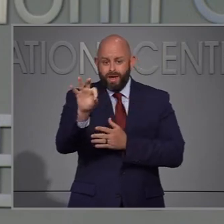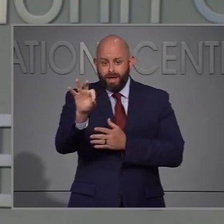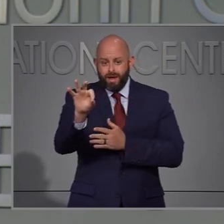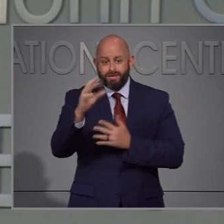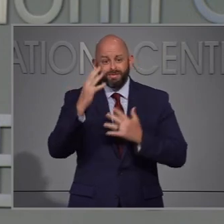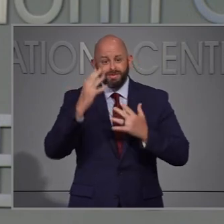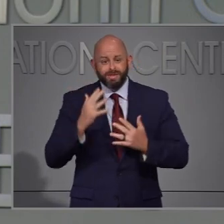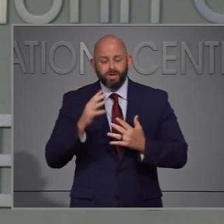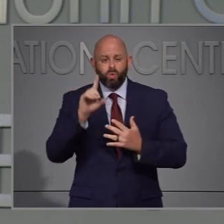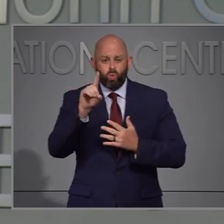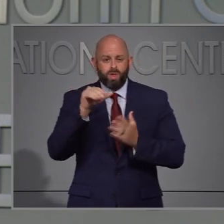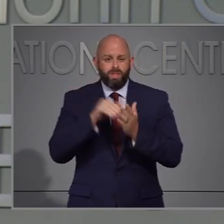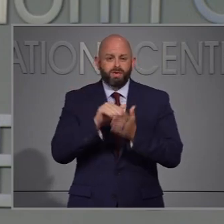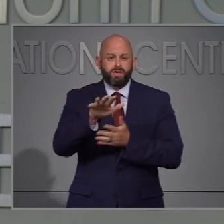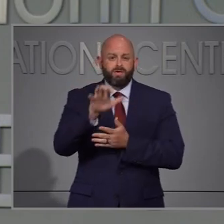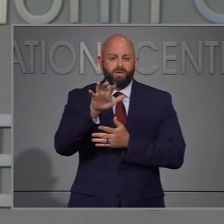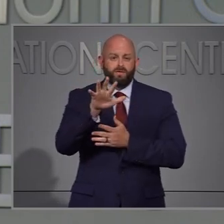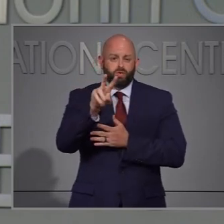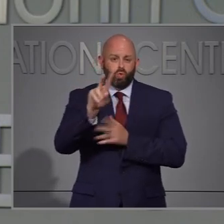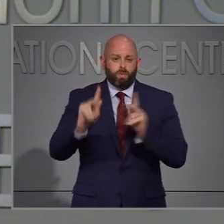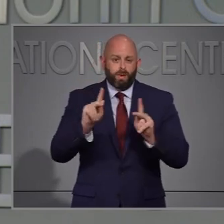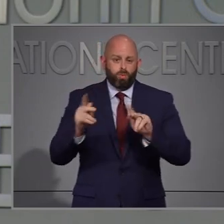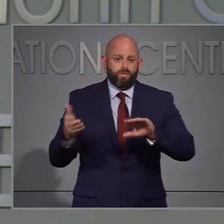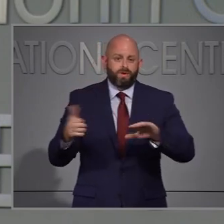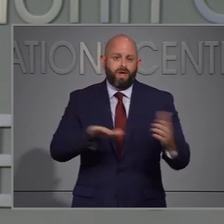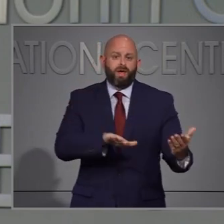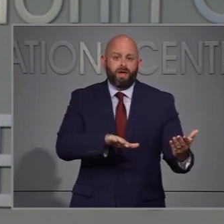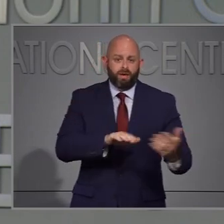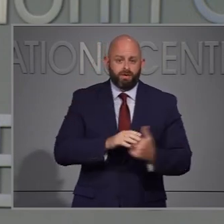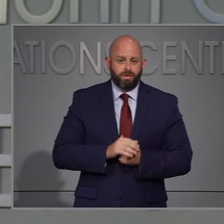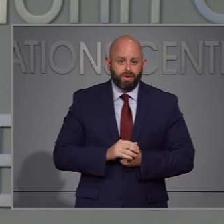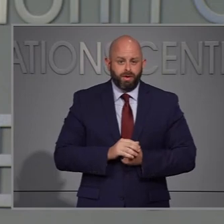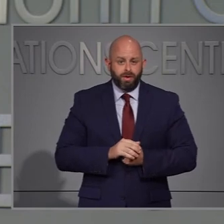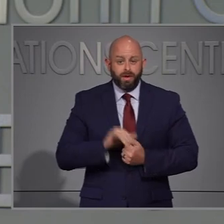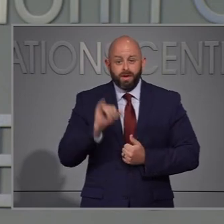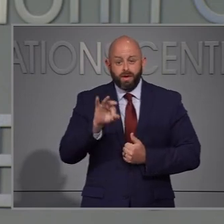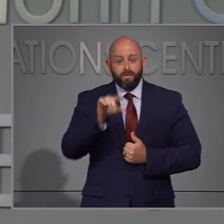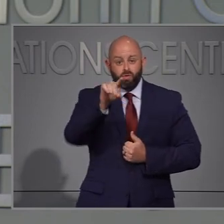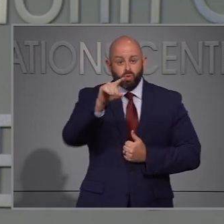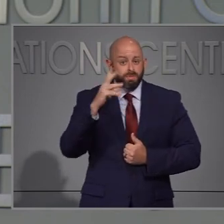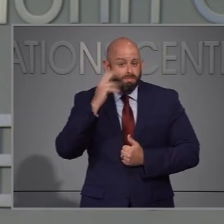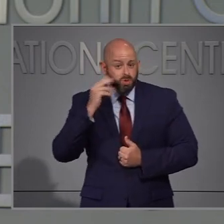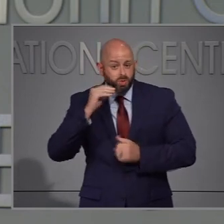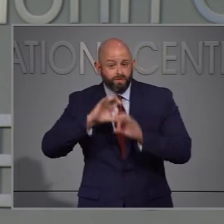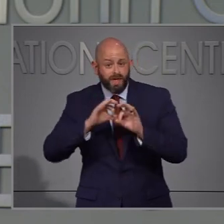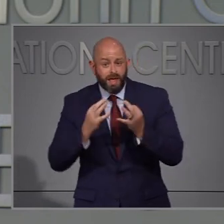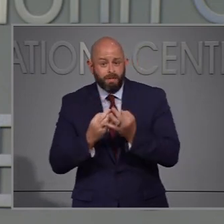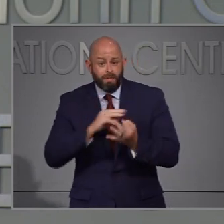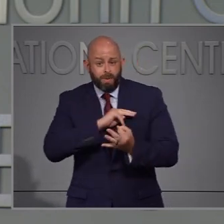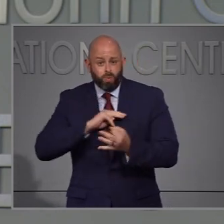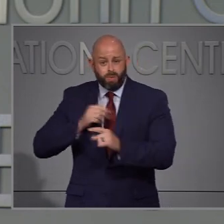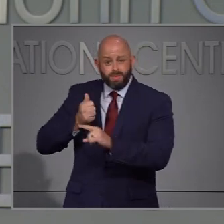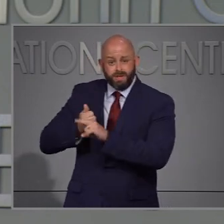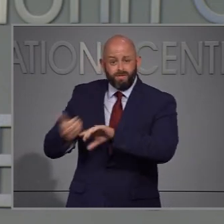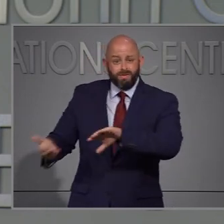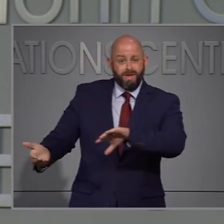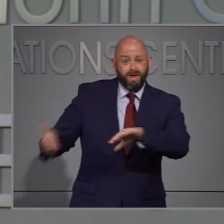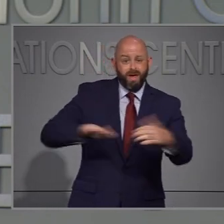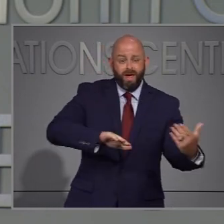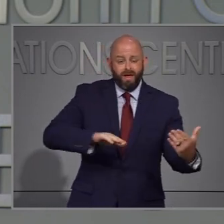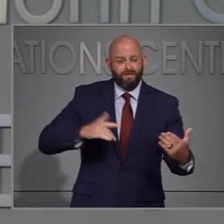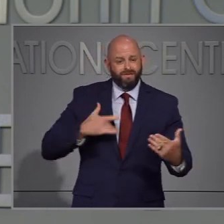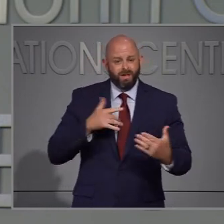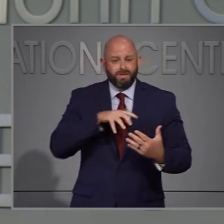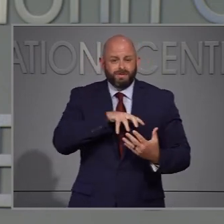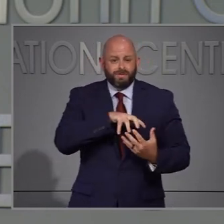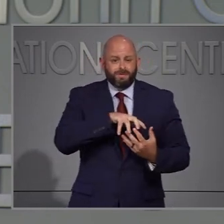1,552 people who've died. The loss of a loved one from COVID-19 can be a difficult and lonely journey,